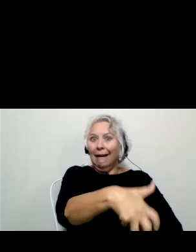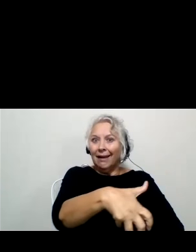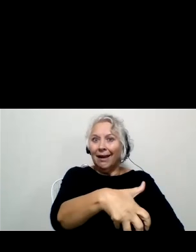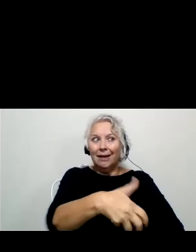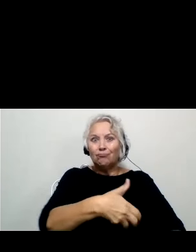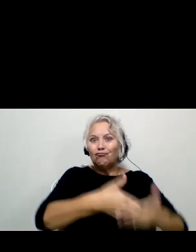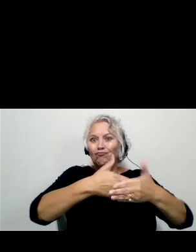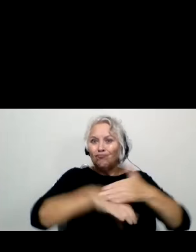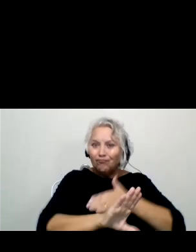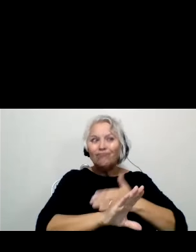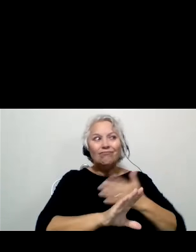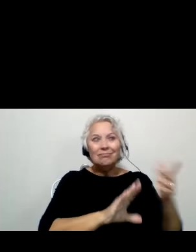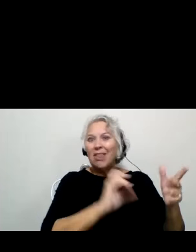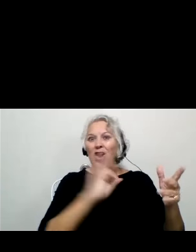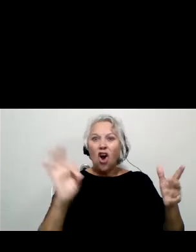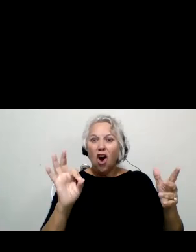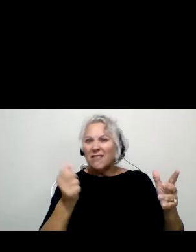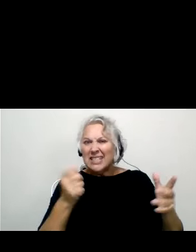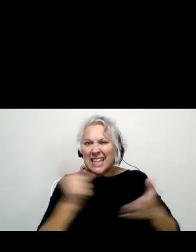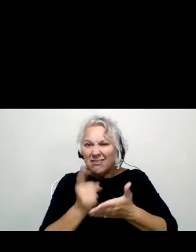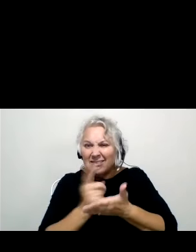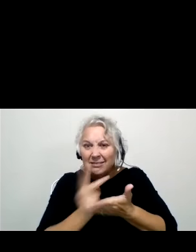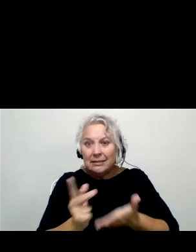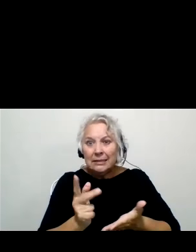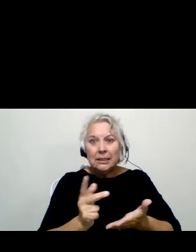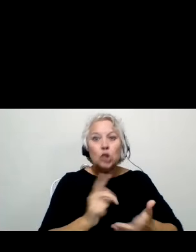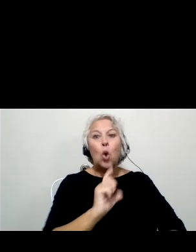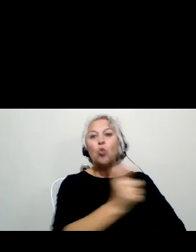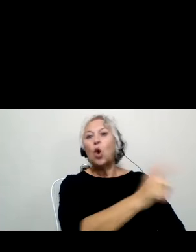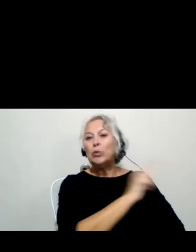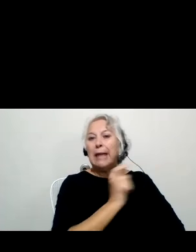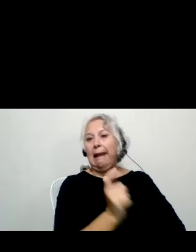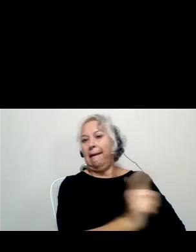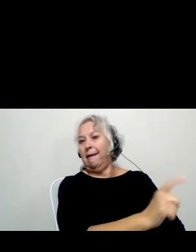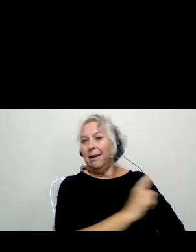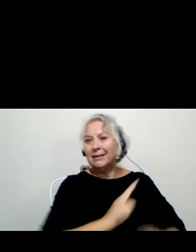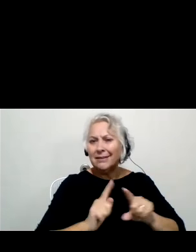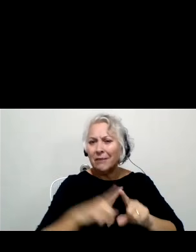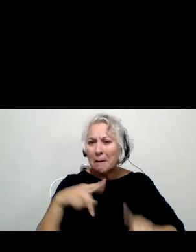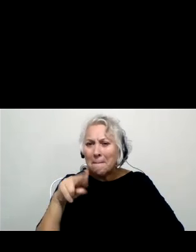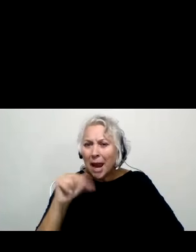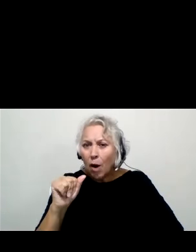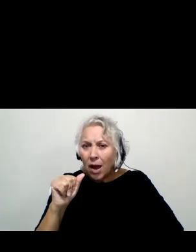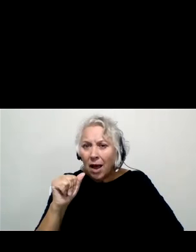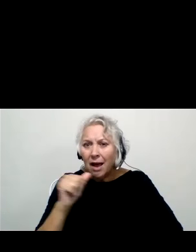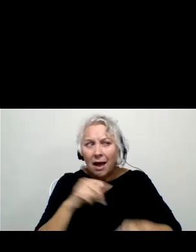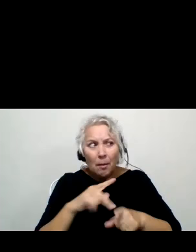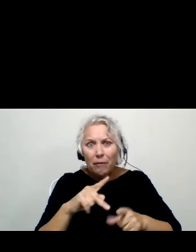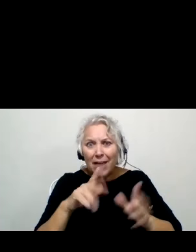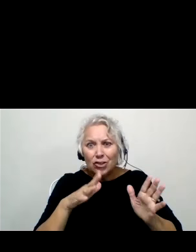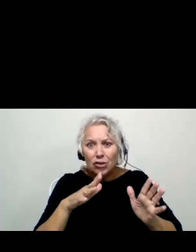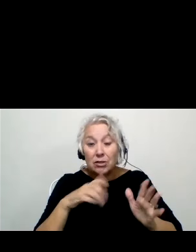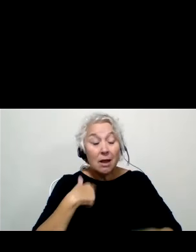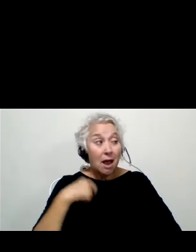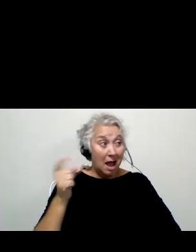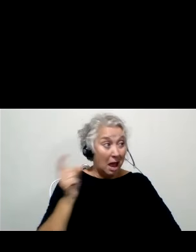off for, you know, several weeks. And so then they rotated a whole bunch of paraprofessionals through. And I went